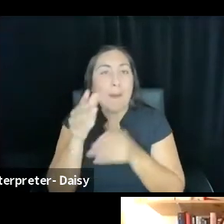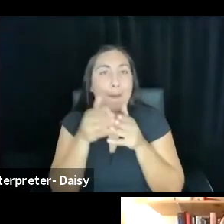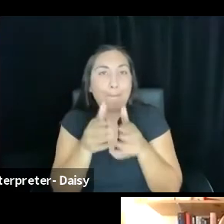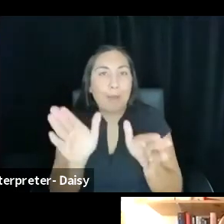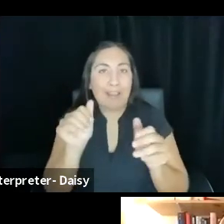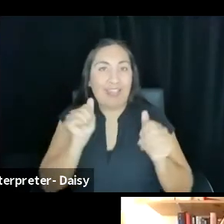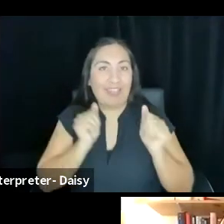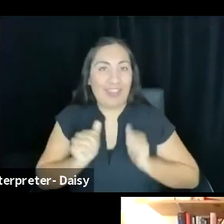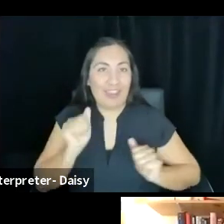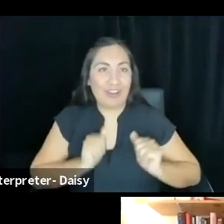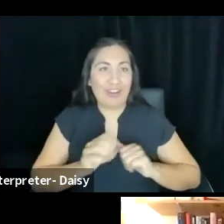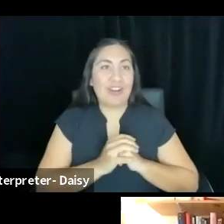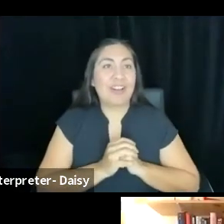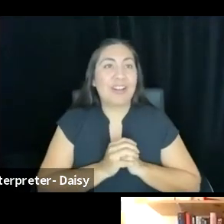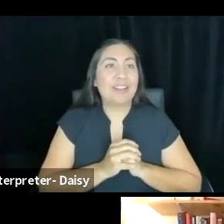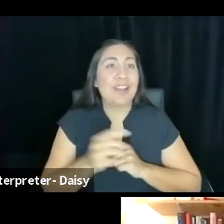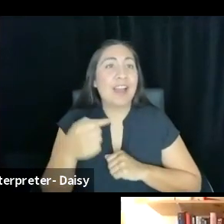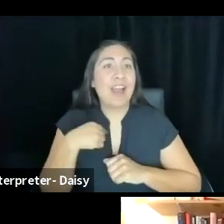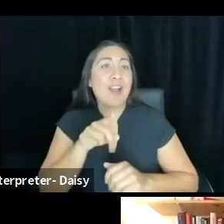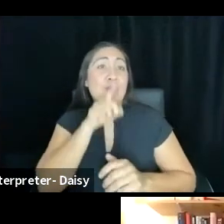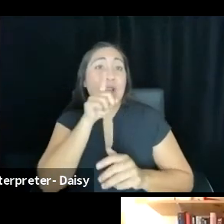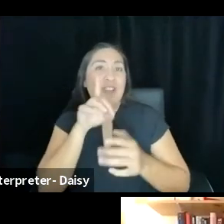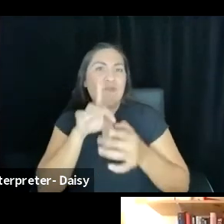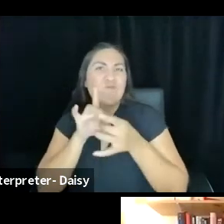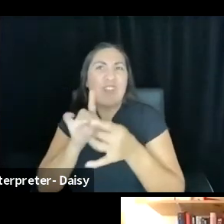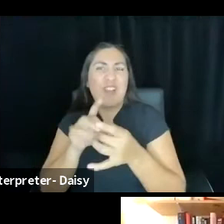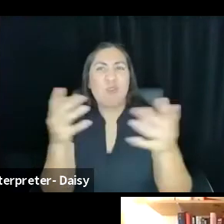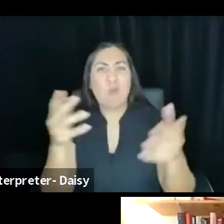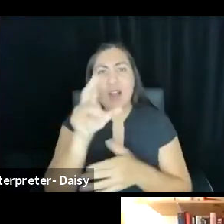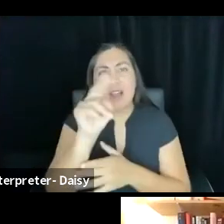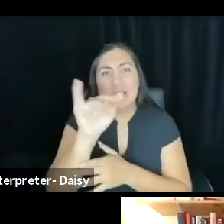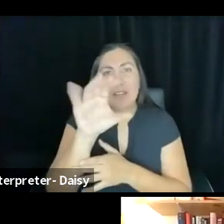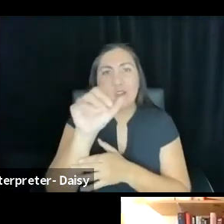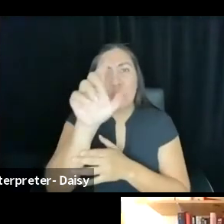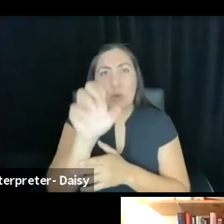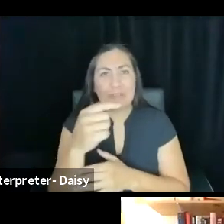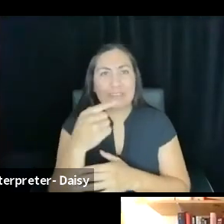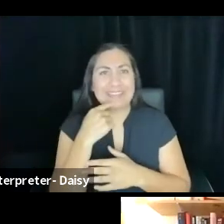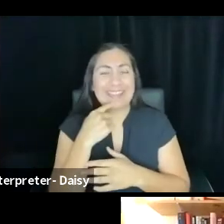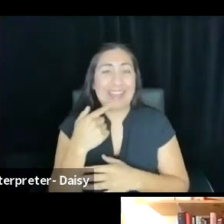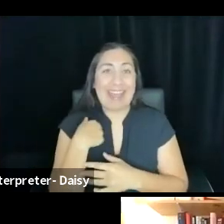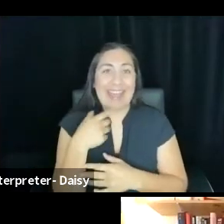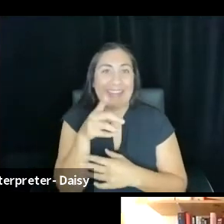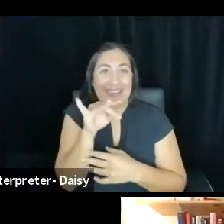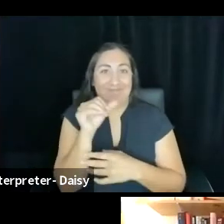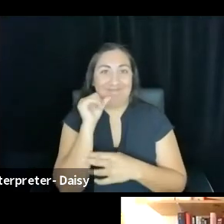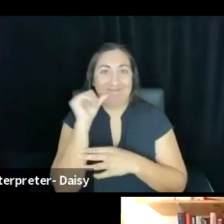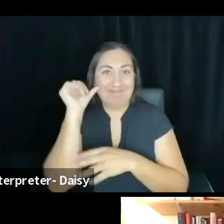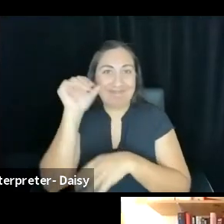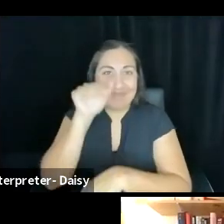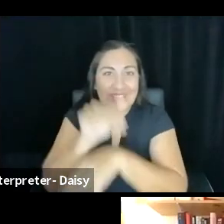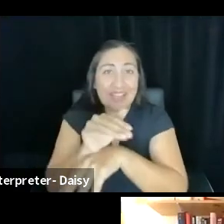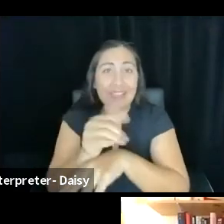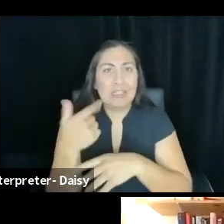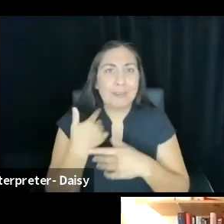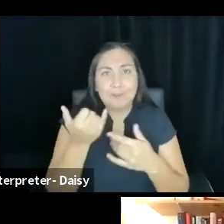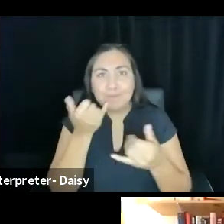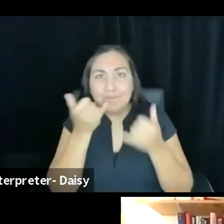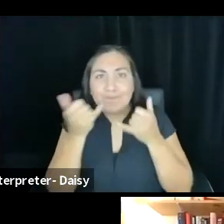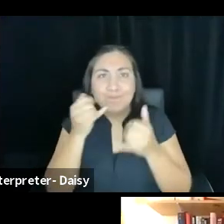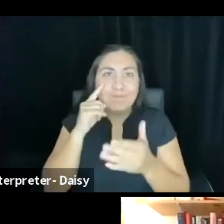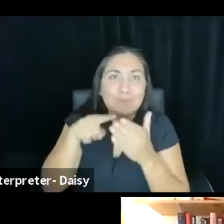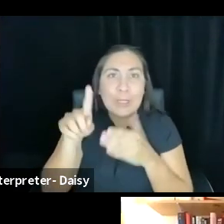to what Nicole was saying. I spent the night last night checking in with friends and loved ones